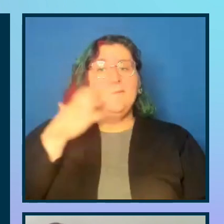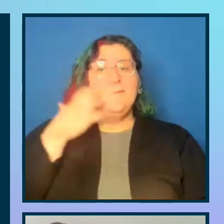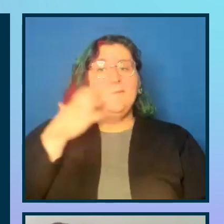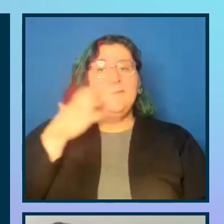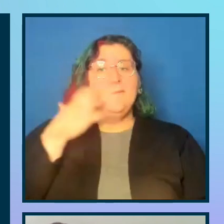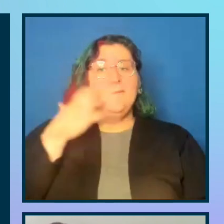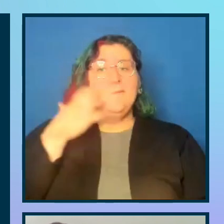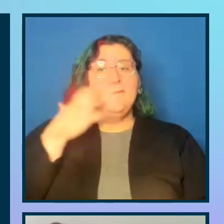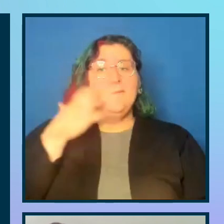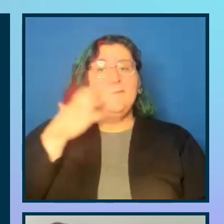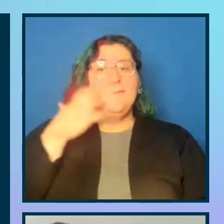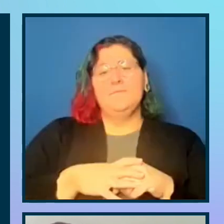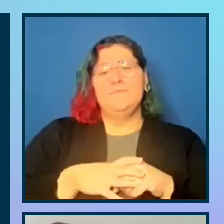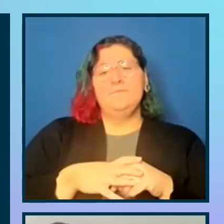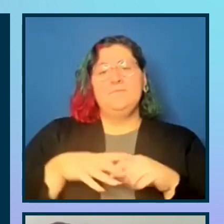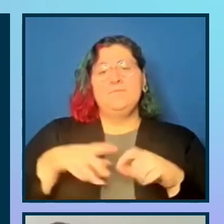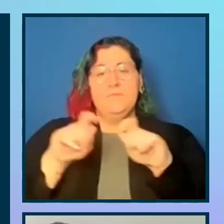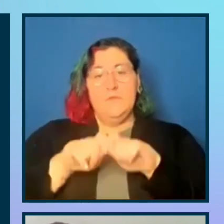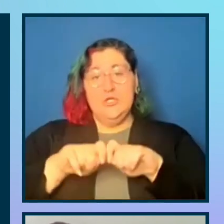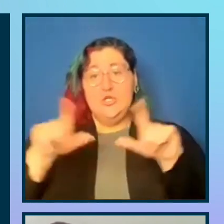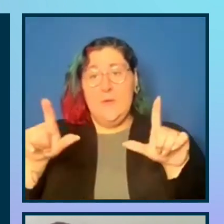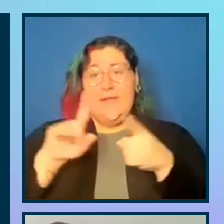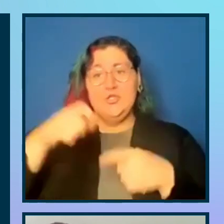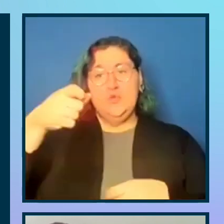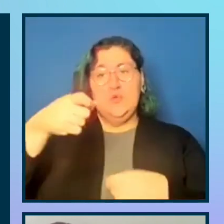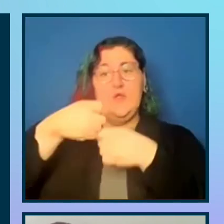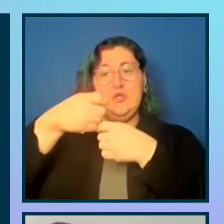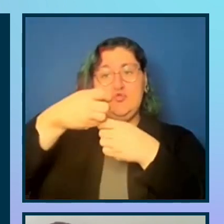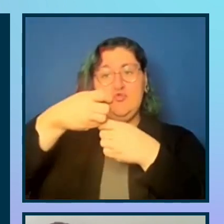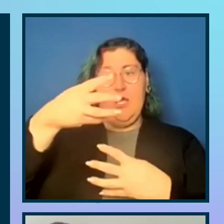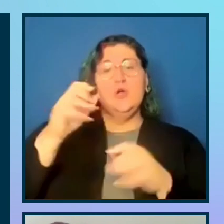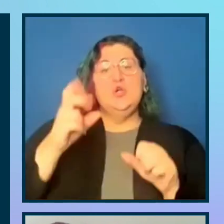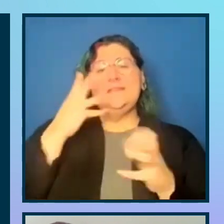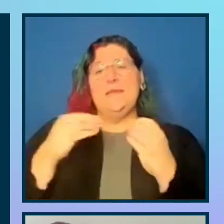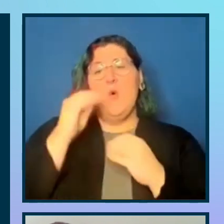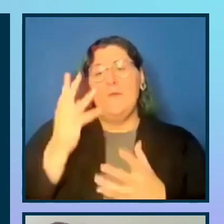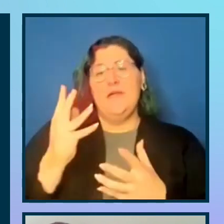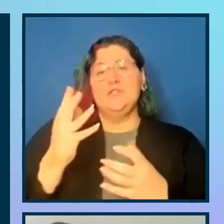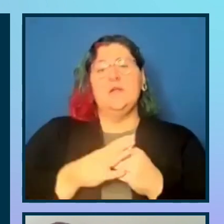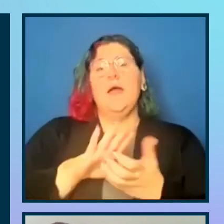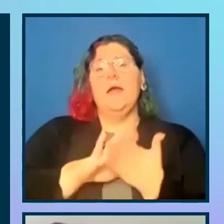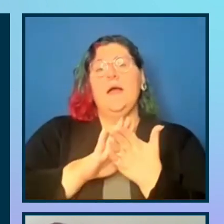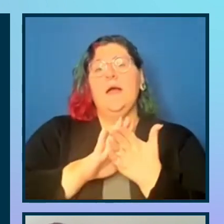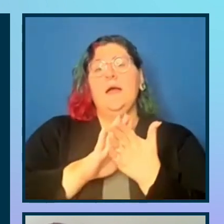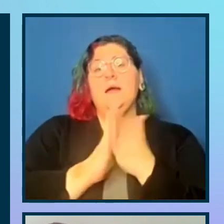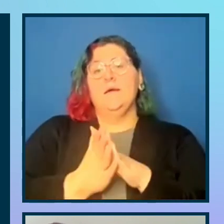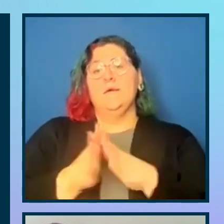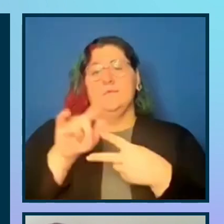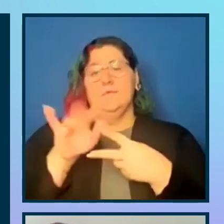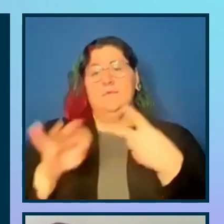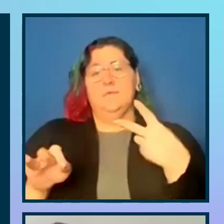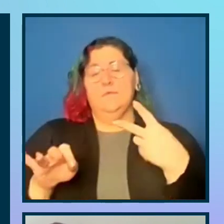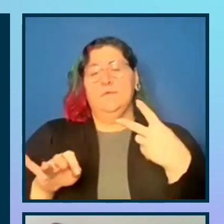to the dropdown options available in our branch selector dropdown, we can see additional information appended to two options of the 8 options we